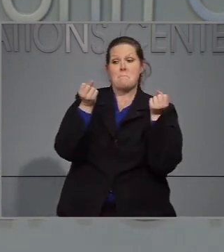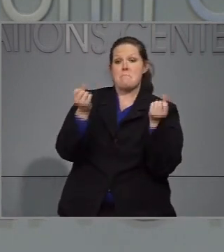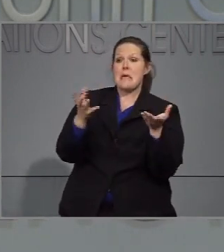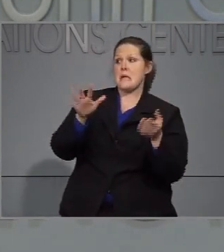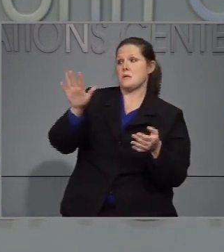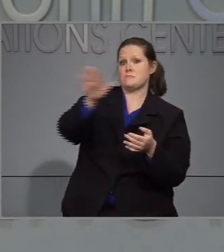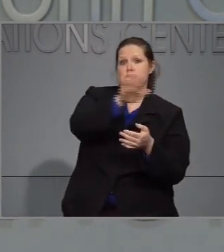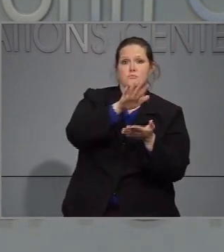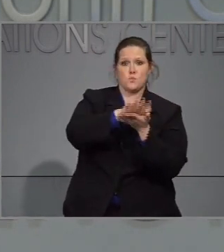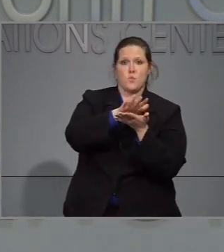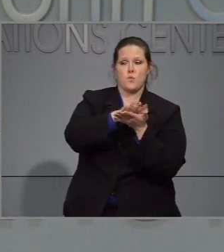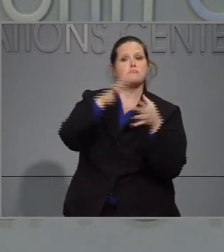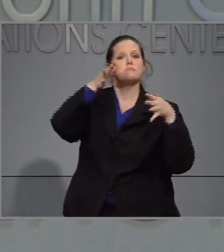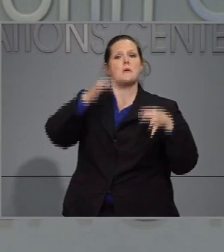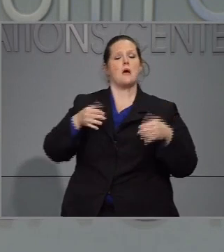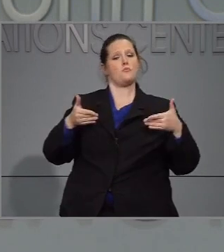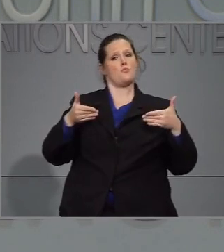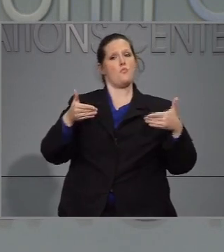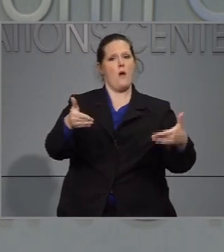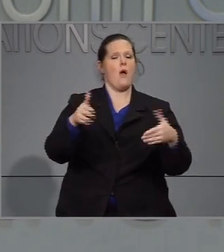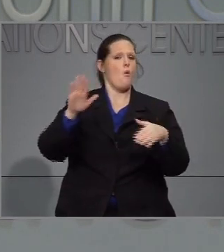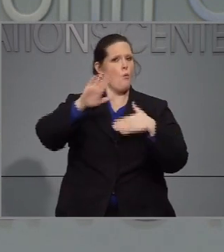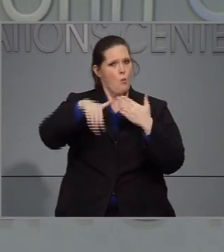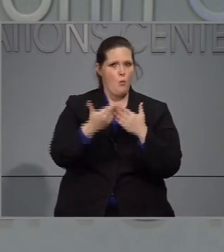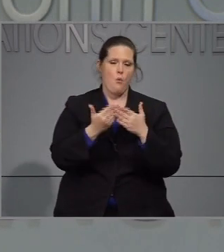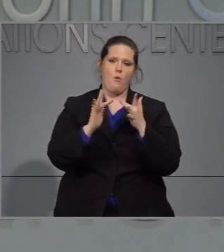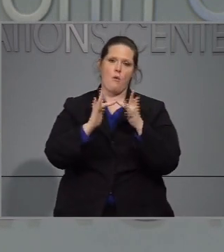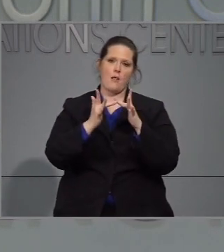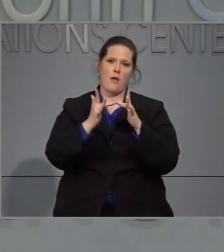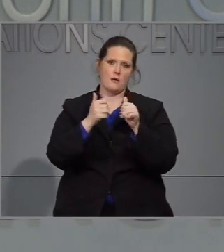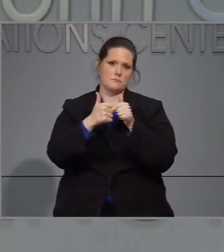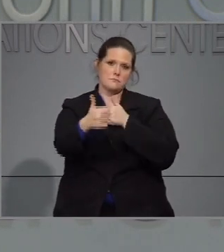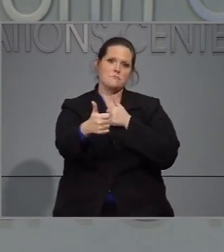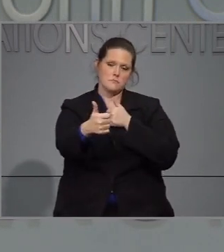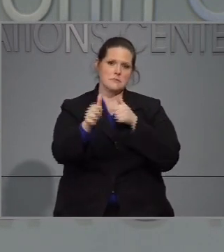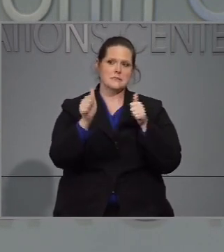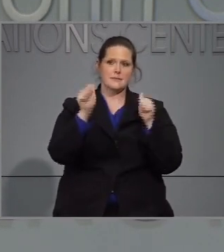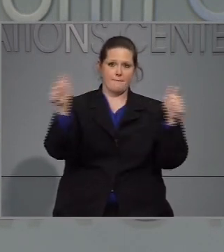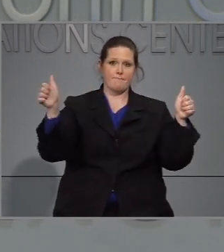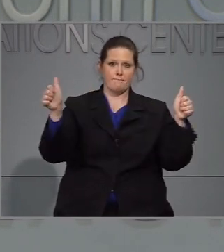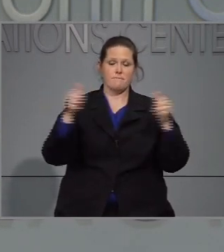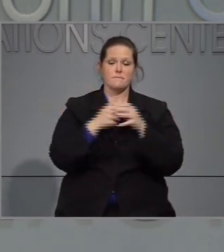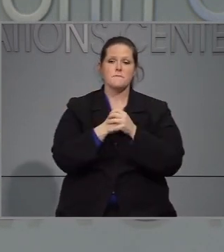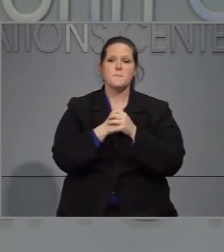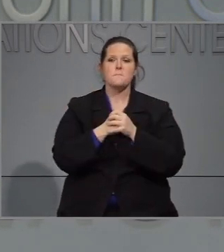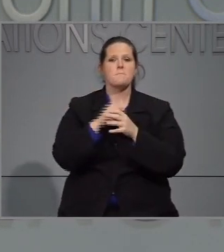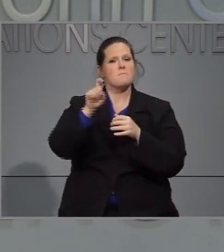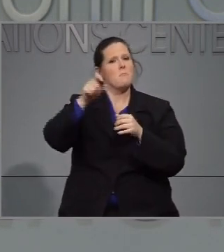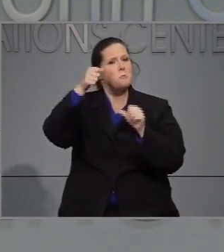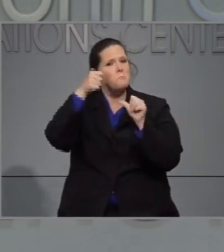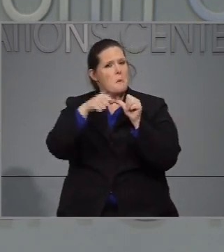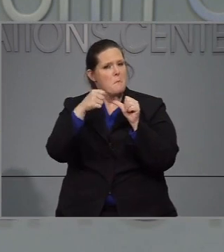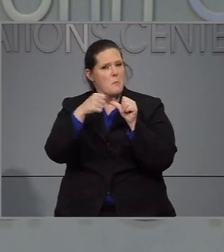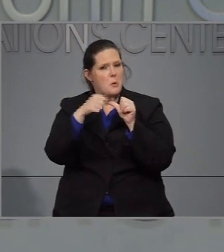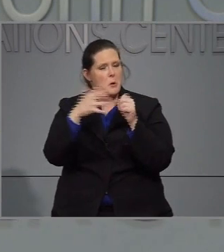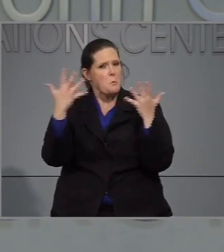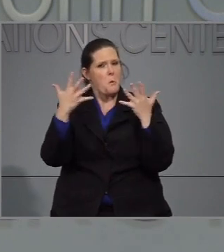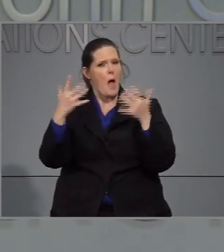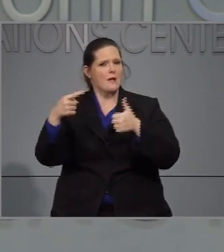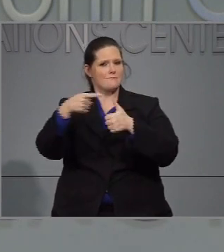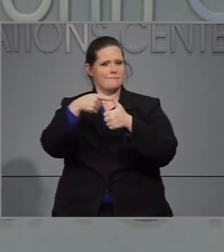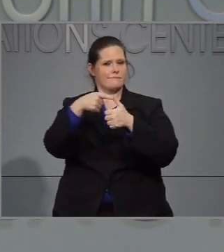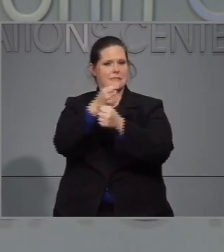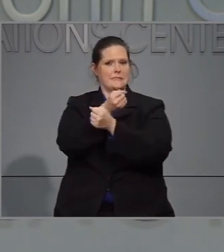option. You have to consider a lot of things. The first and foremost has to be the safety of